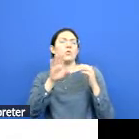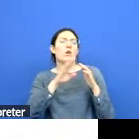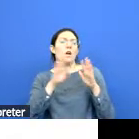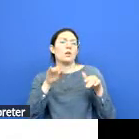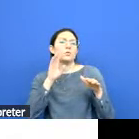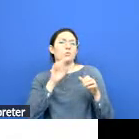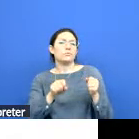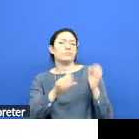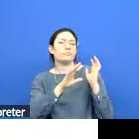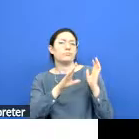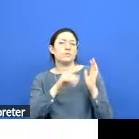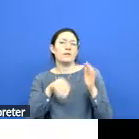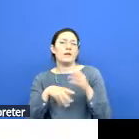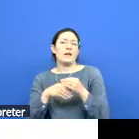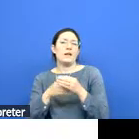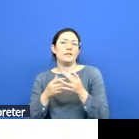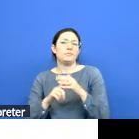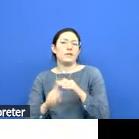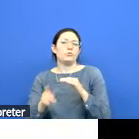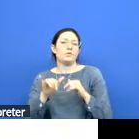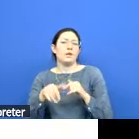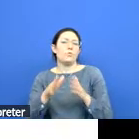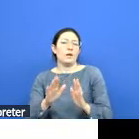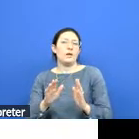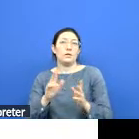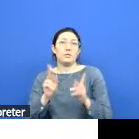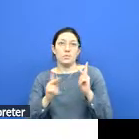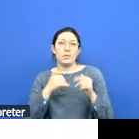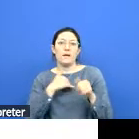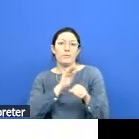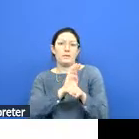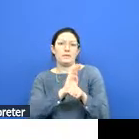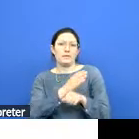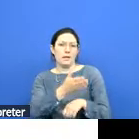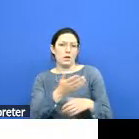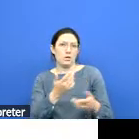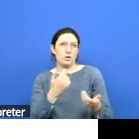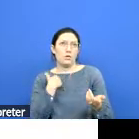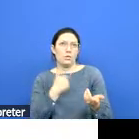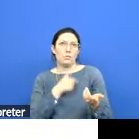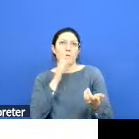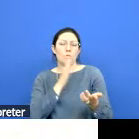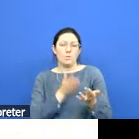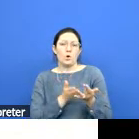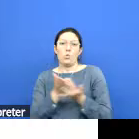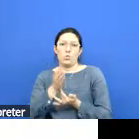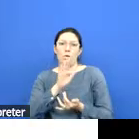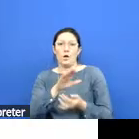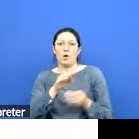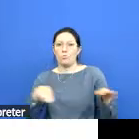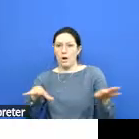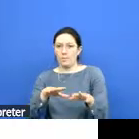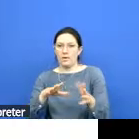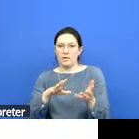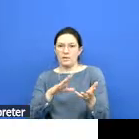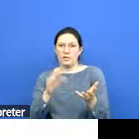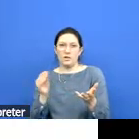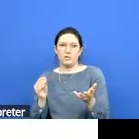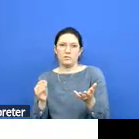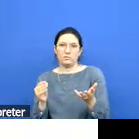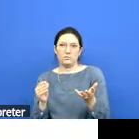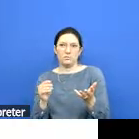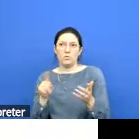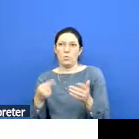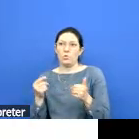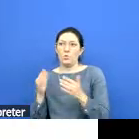the entrance out that way? Right? There's people who have businesses there. We'd be going through somebody's property, and essentially the only